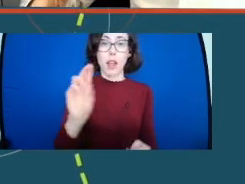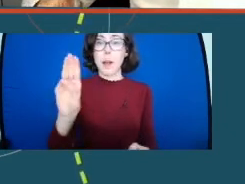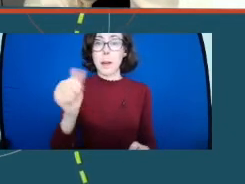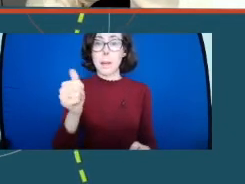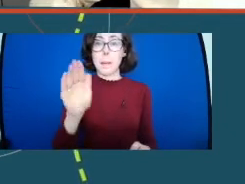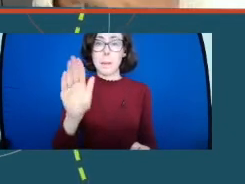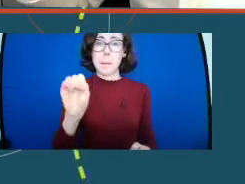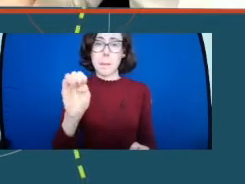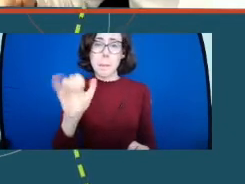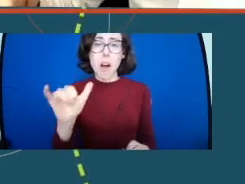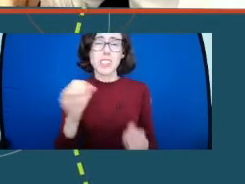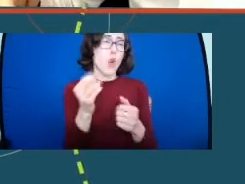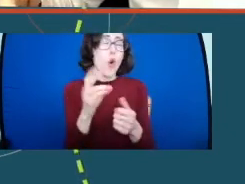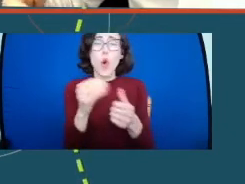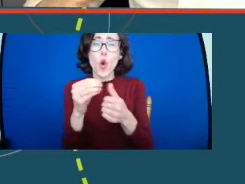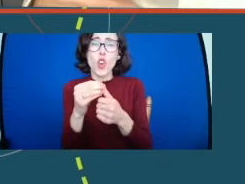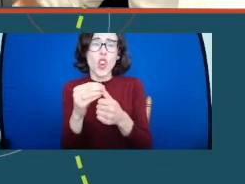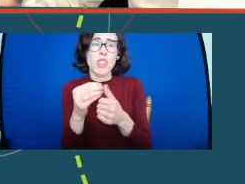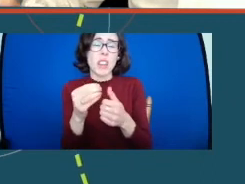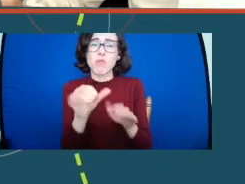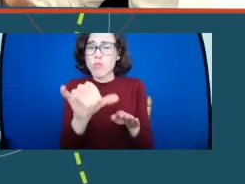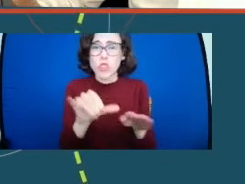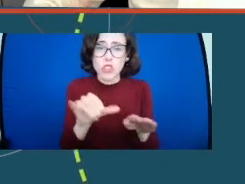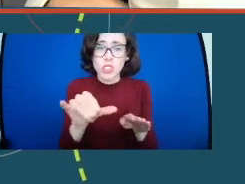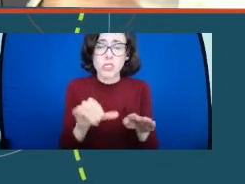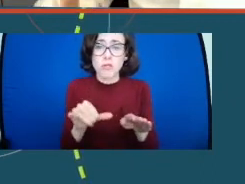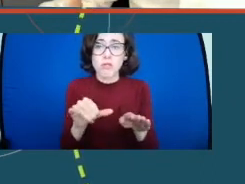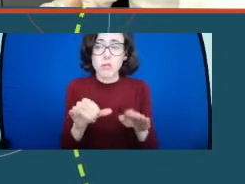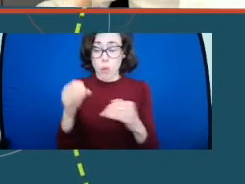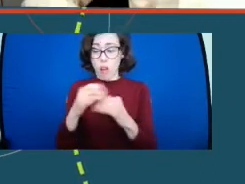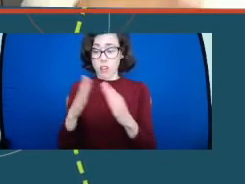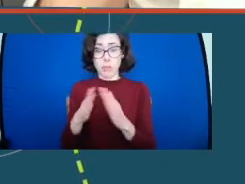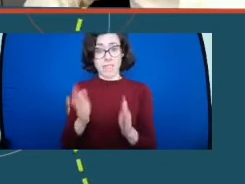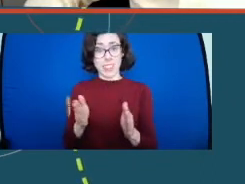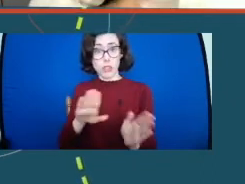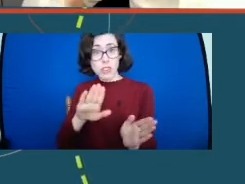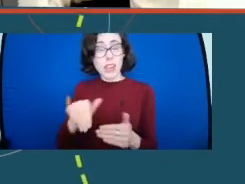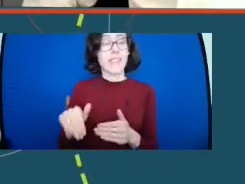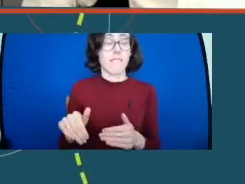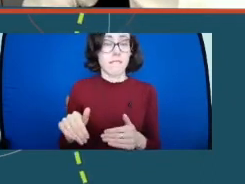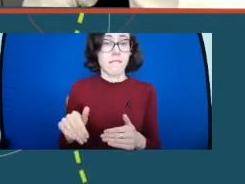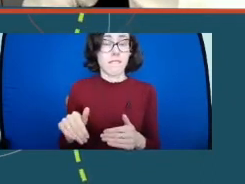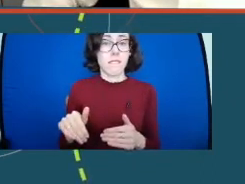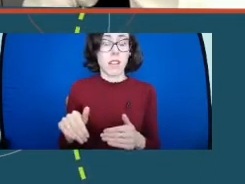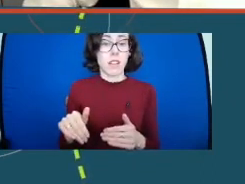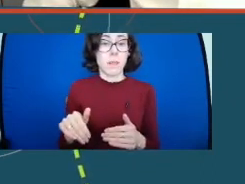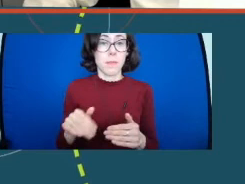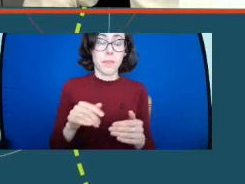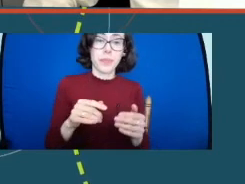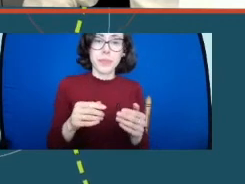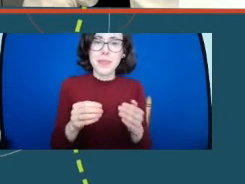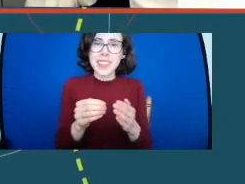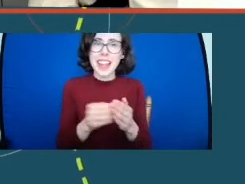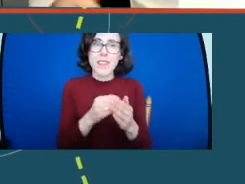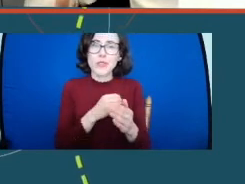major surgery. And once they get out of the hospital or they get into rehabilitation, they begin that